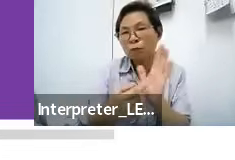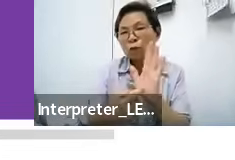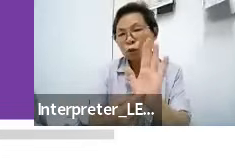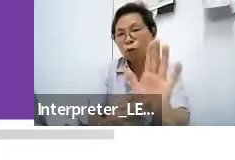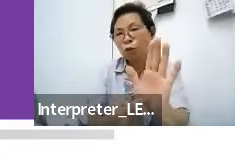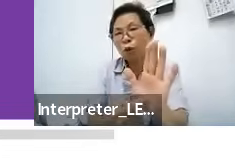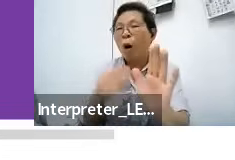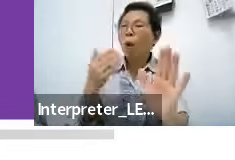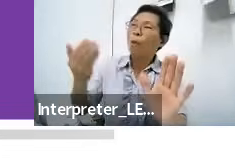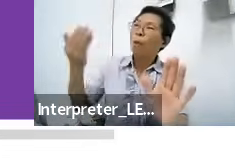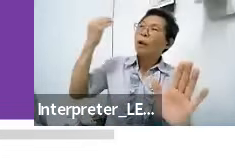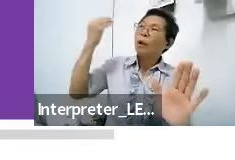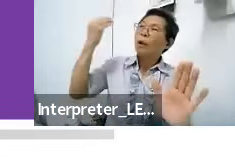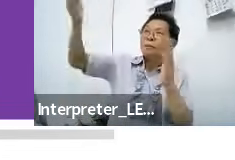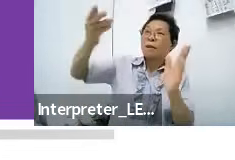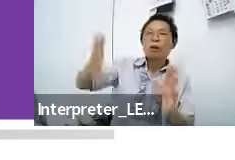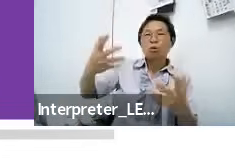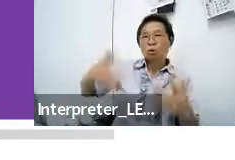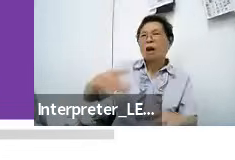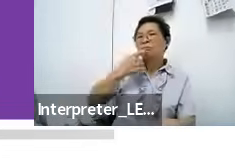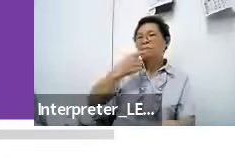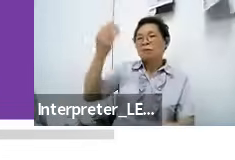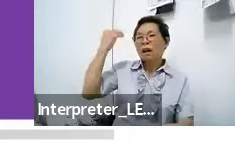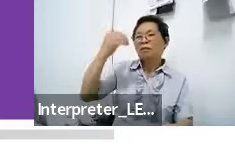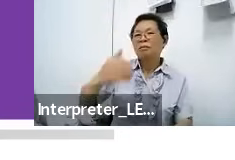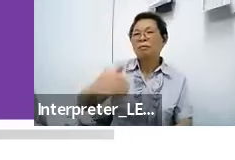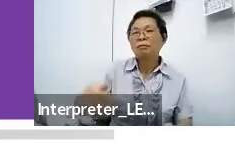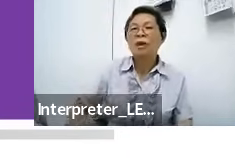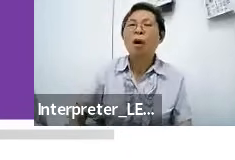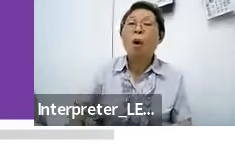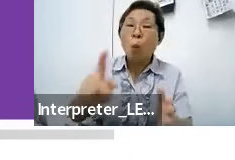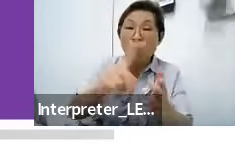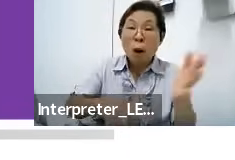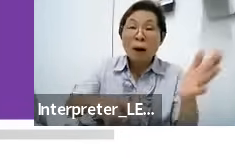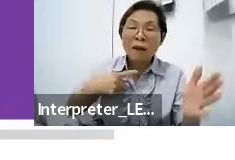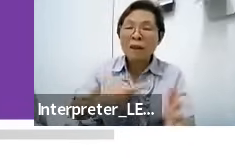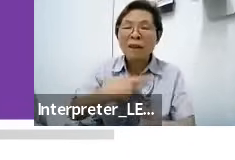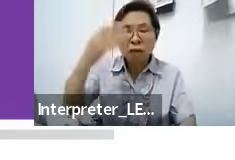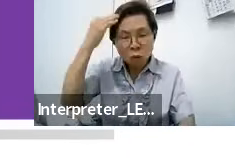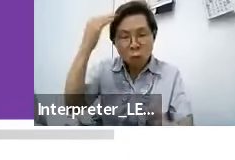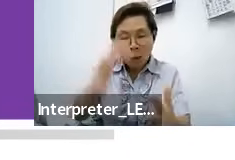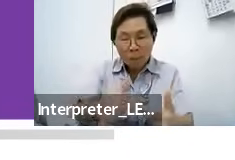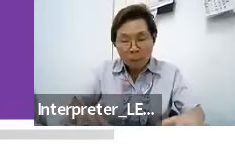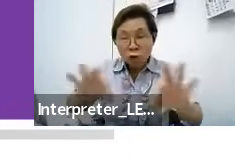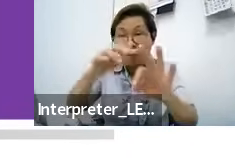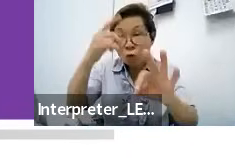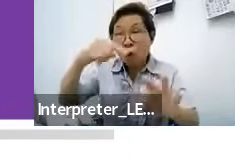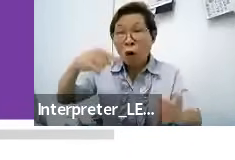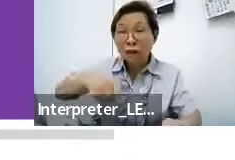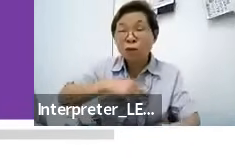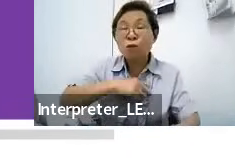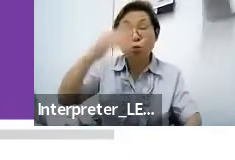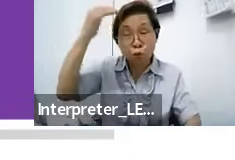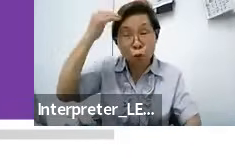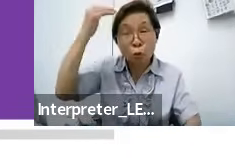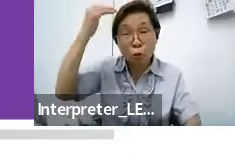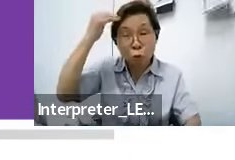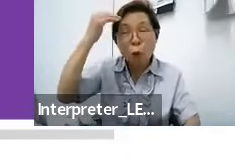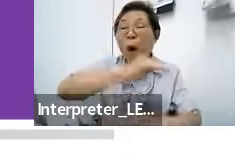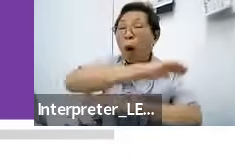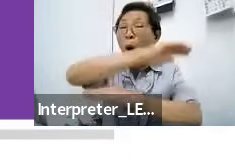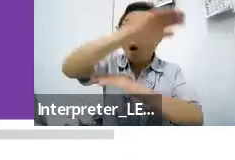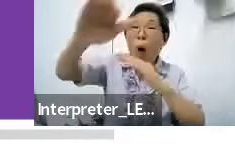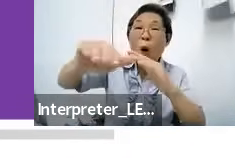our previous speakers. So one of the things that we realize is important for us to realize that in